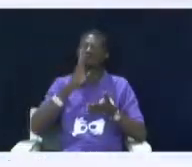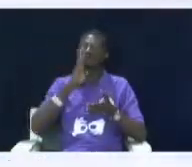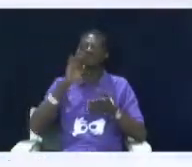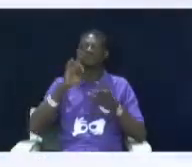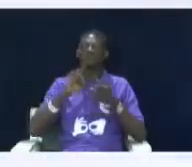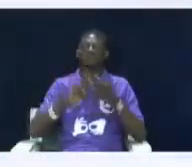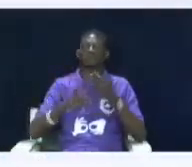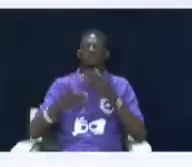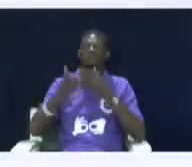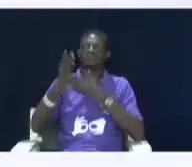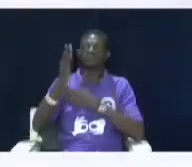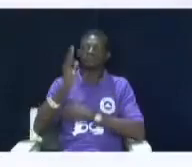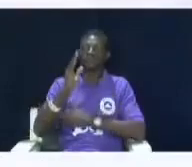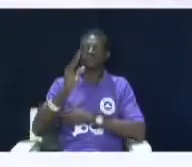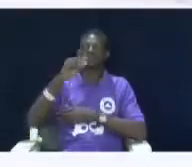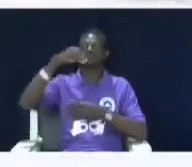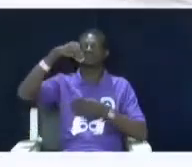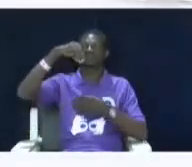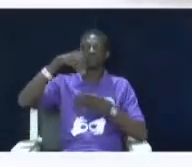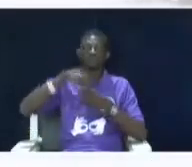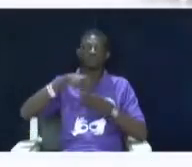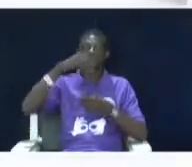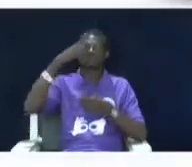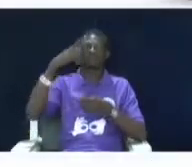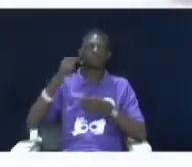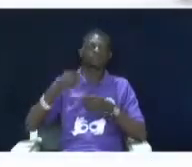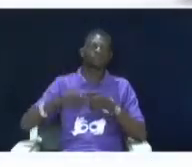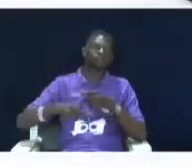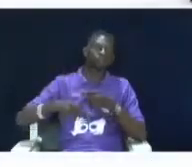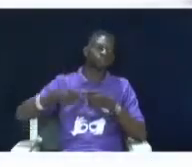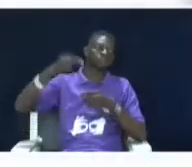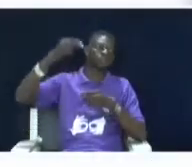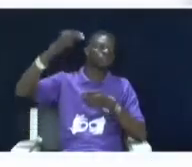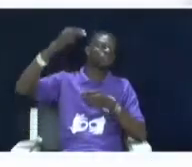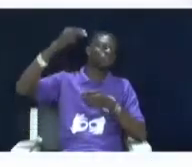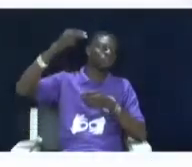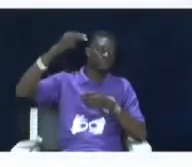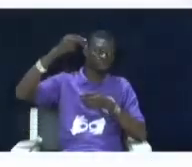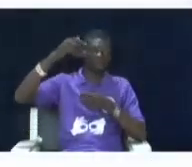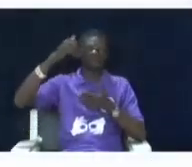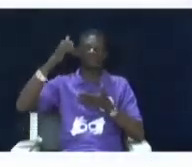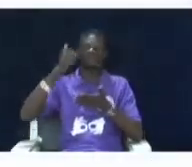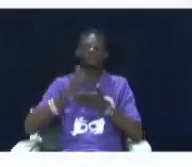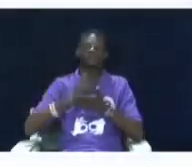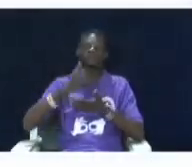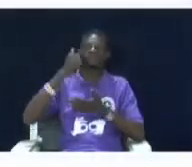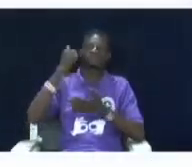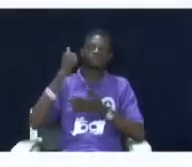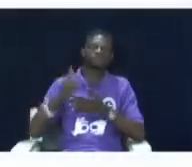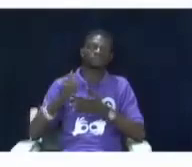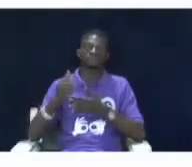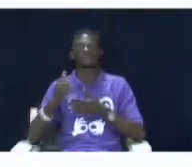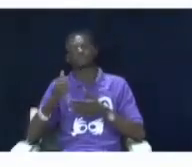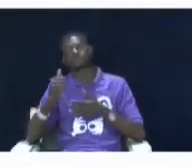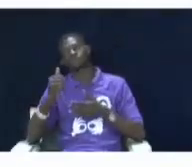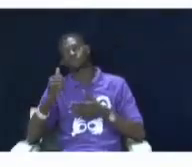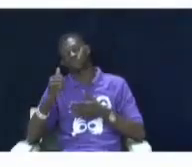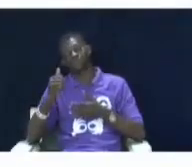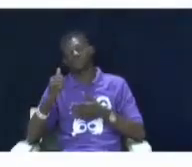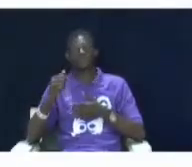Glory be to God in the highest. Amen.